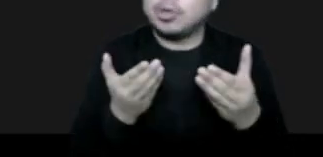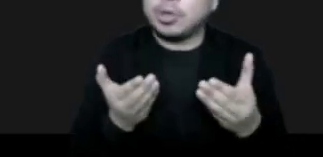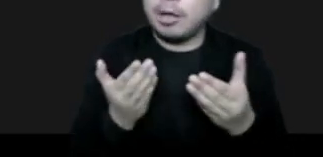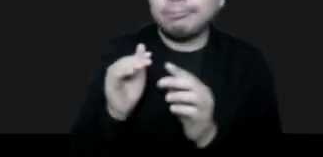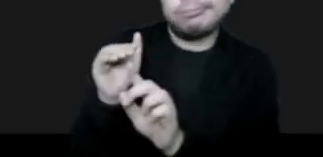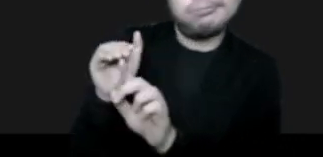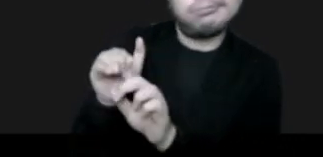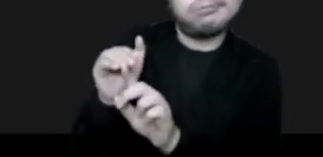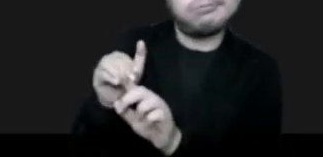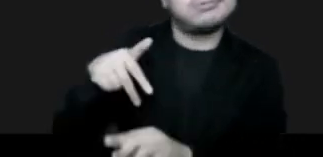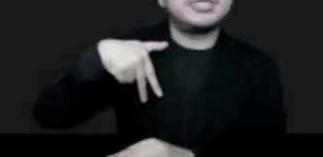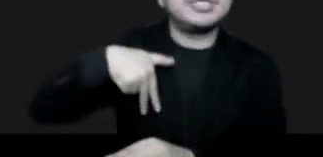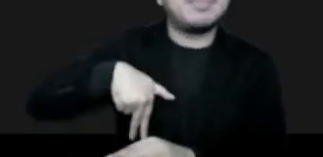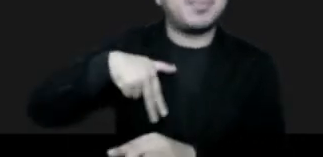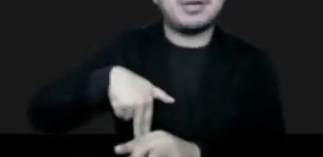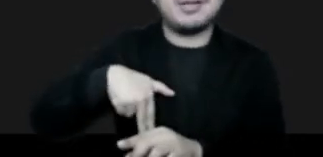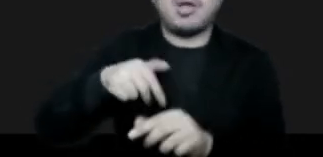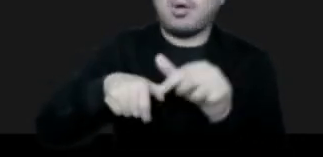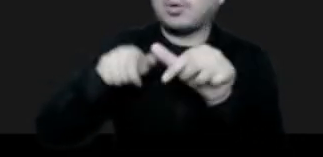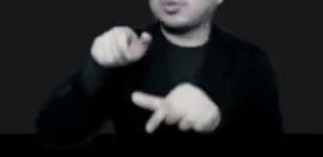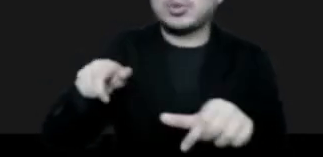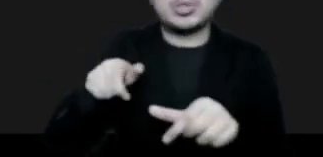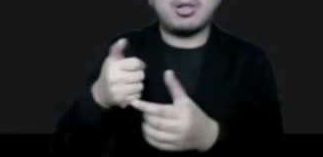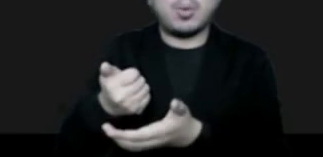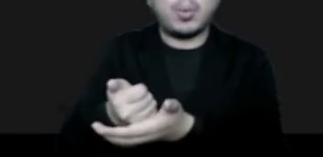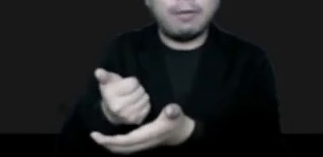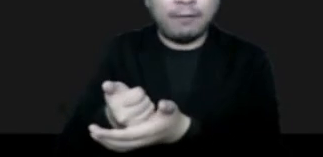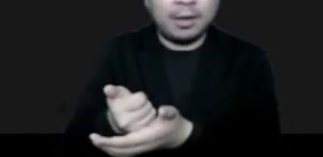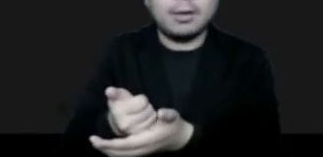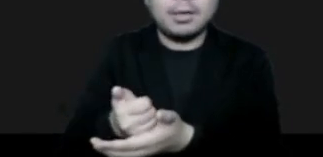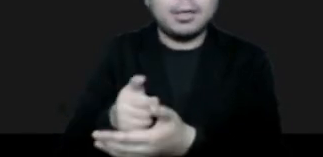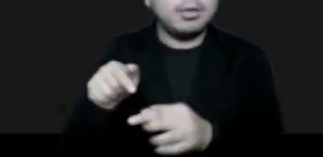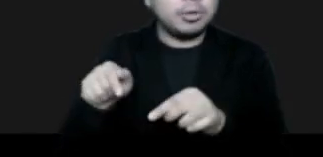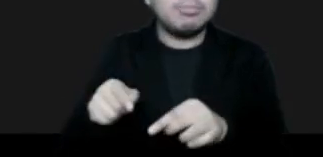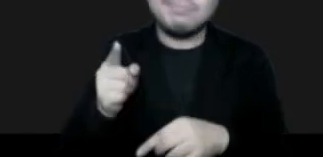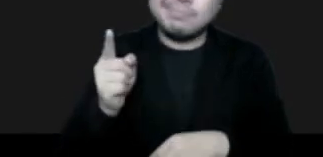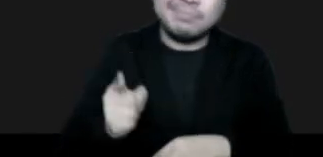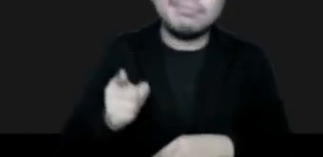So really we know and understand that we have to use other